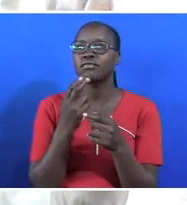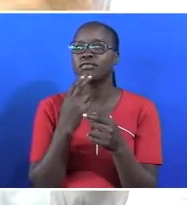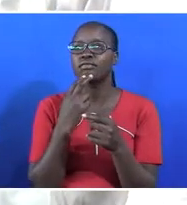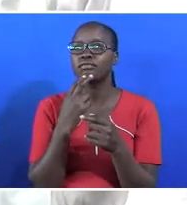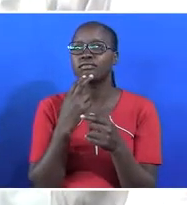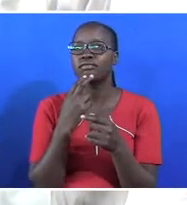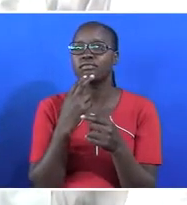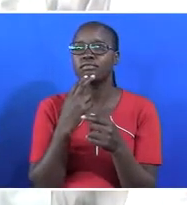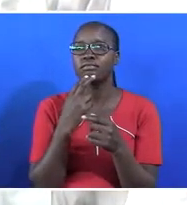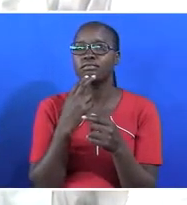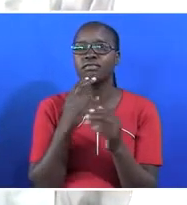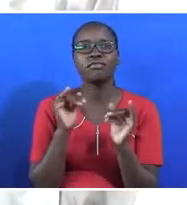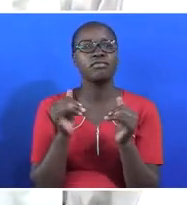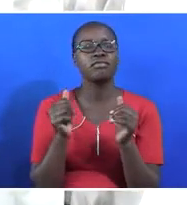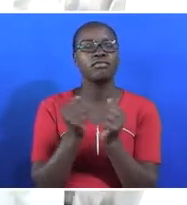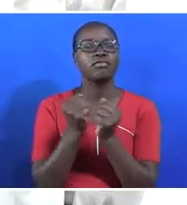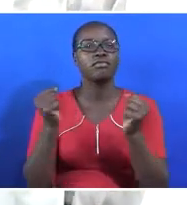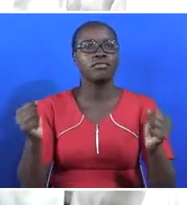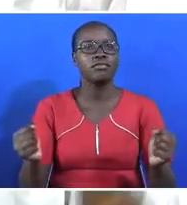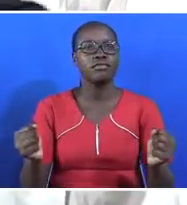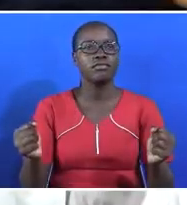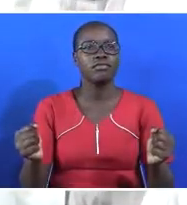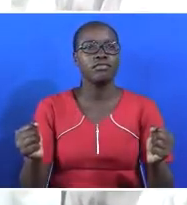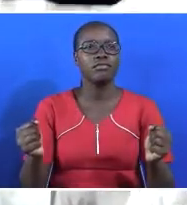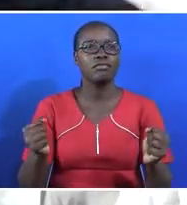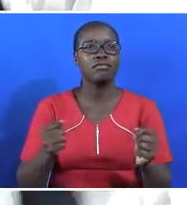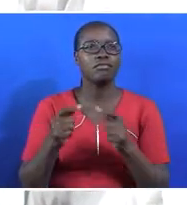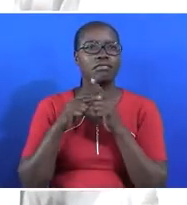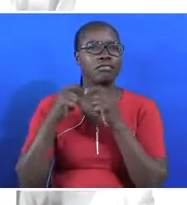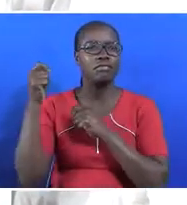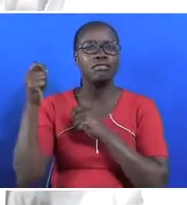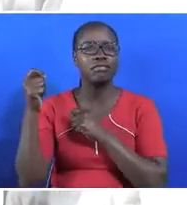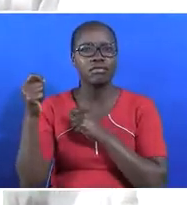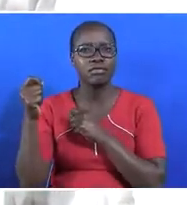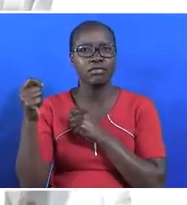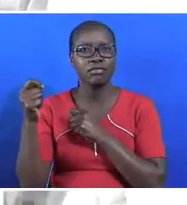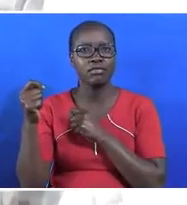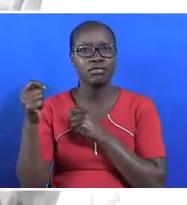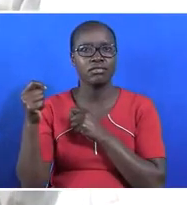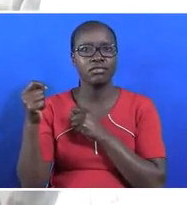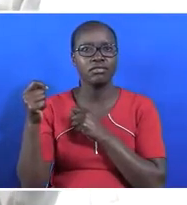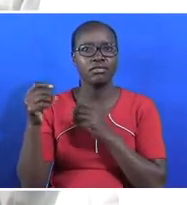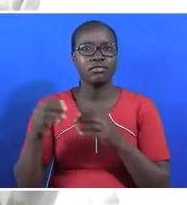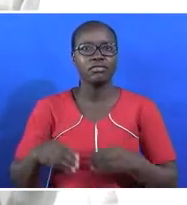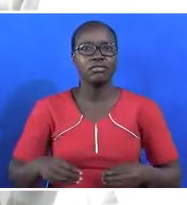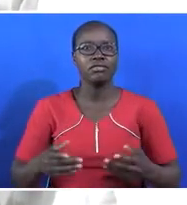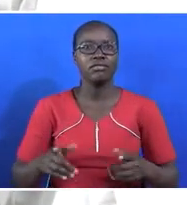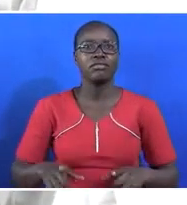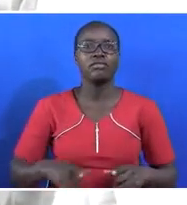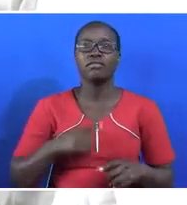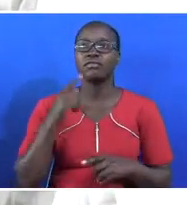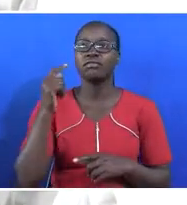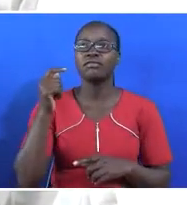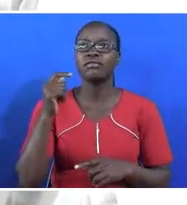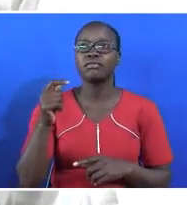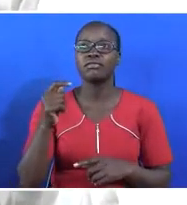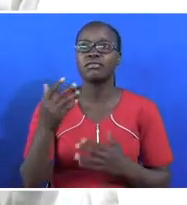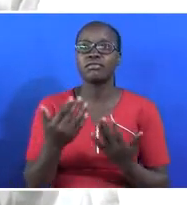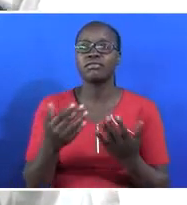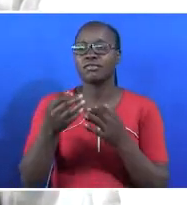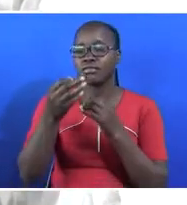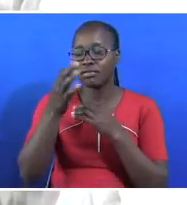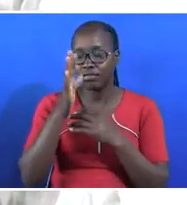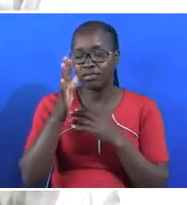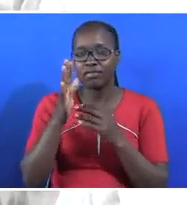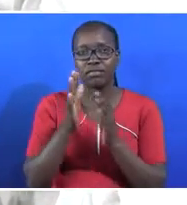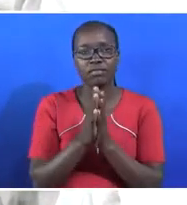was all over the newspapers. She had been murdered. You know the story. But she gave her life. I can testify that that's a child of God.